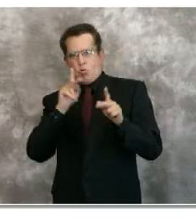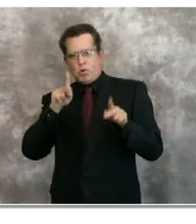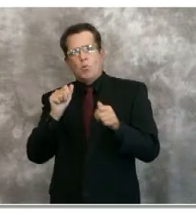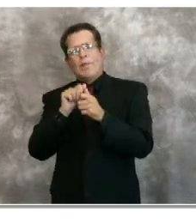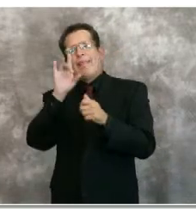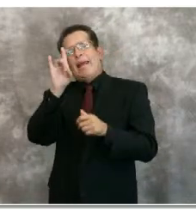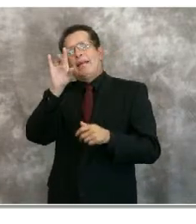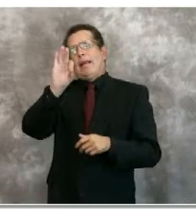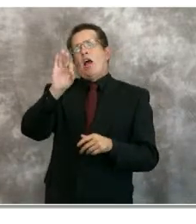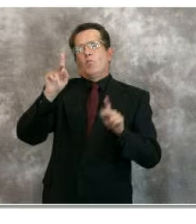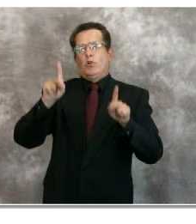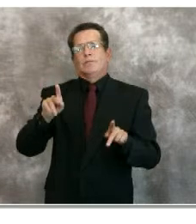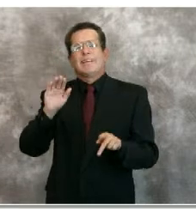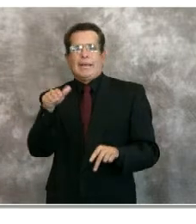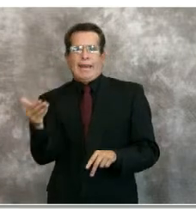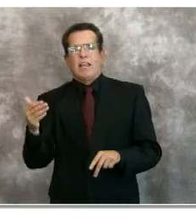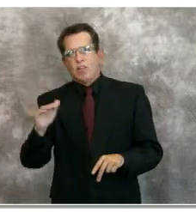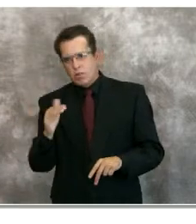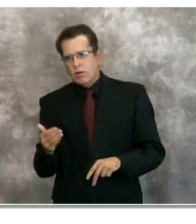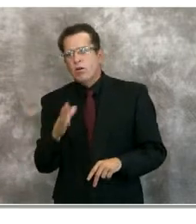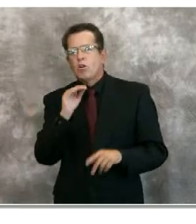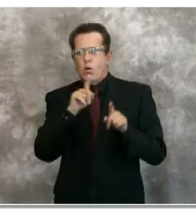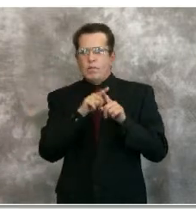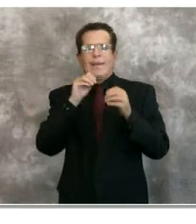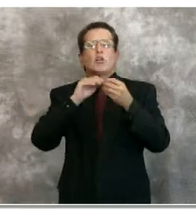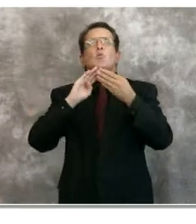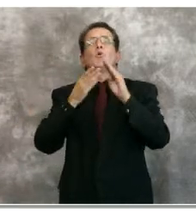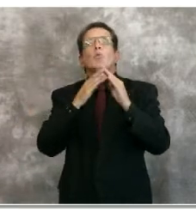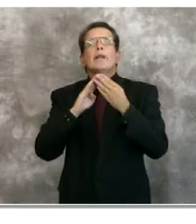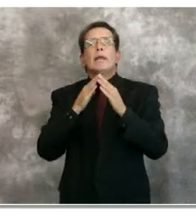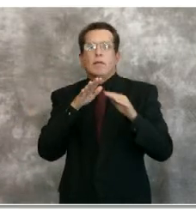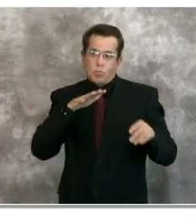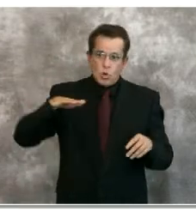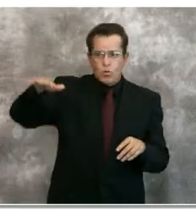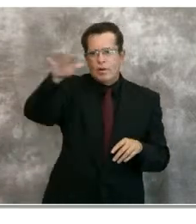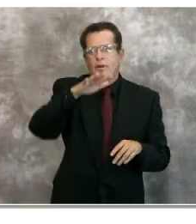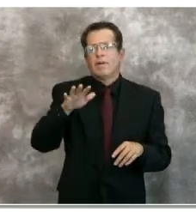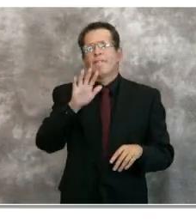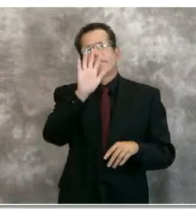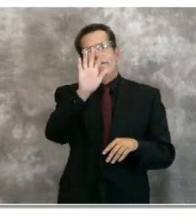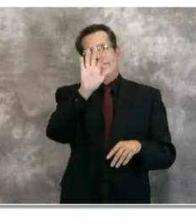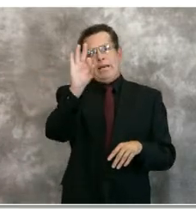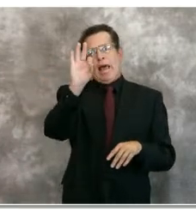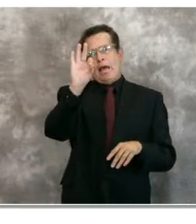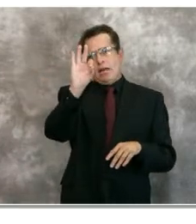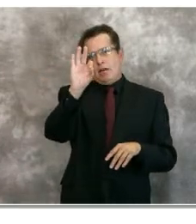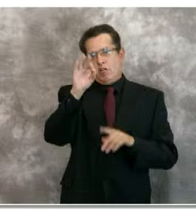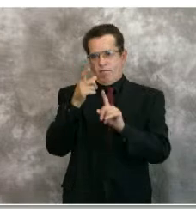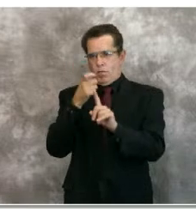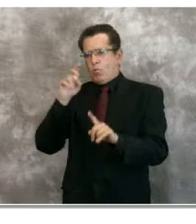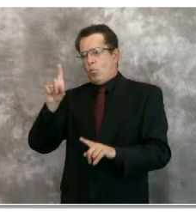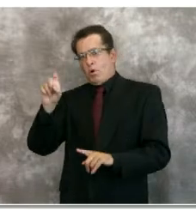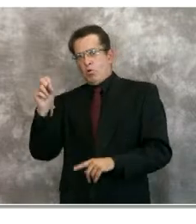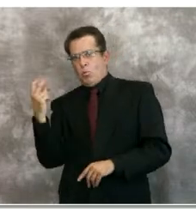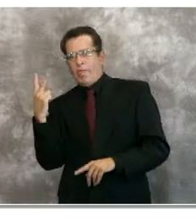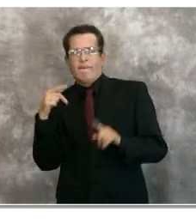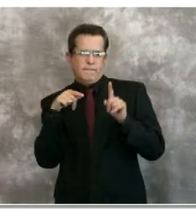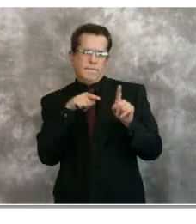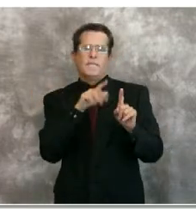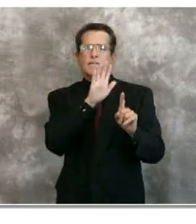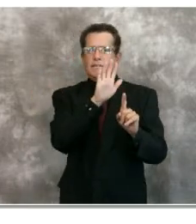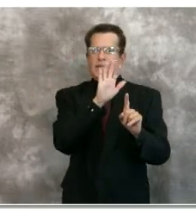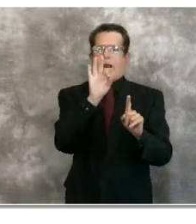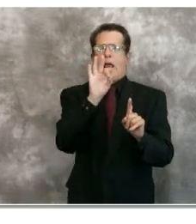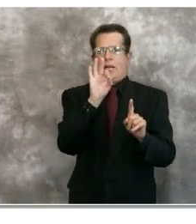And lastly, in the community setting locations, we have 59 of the 112 active outbreaks in